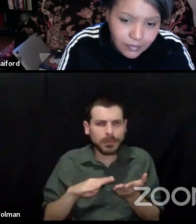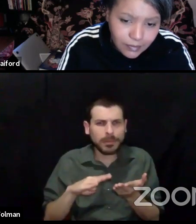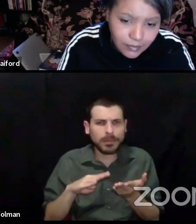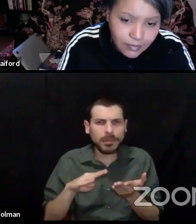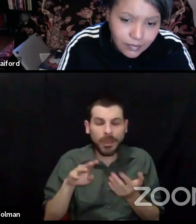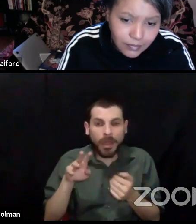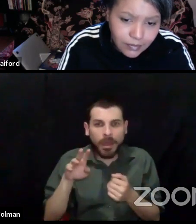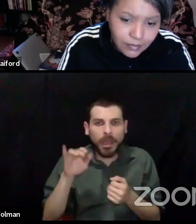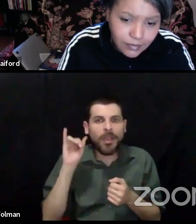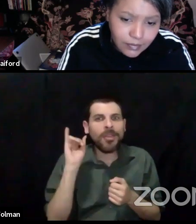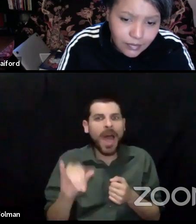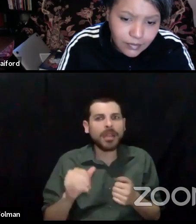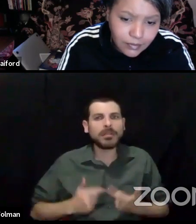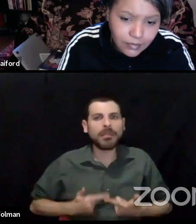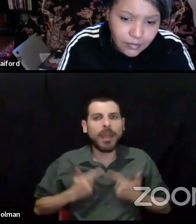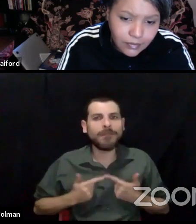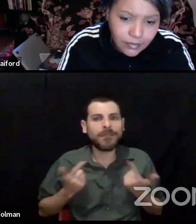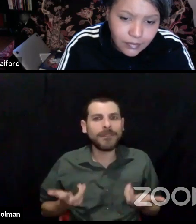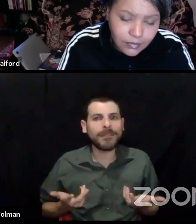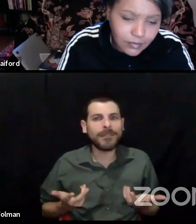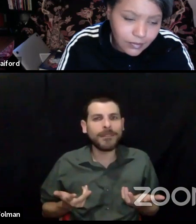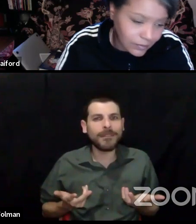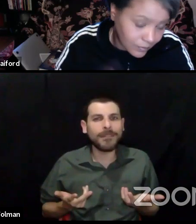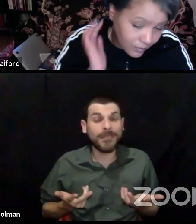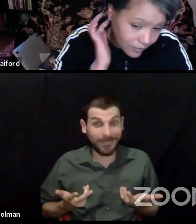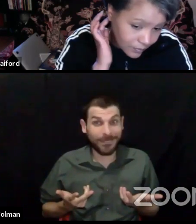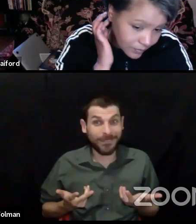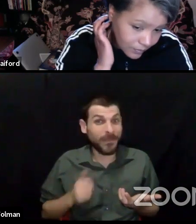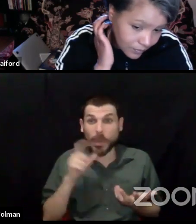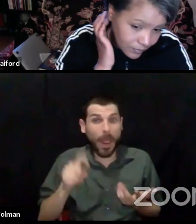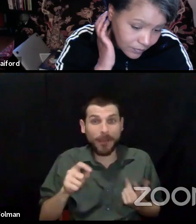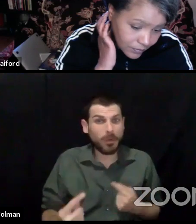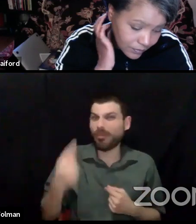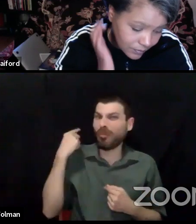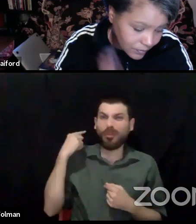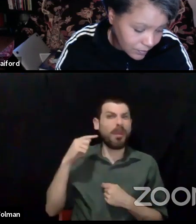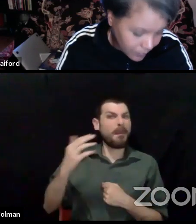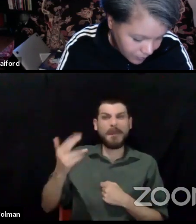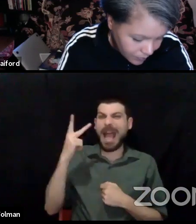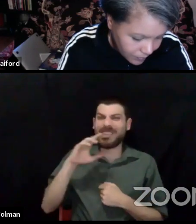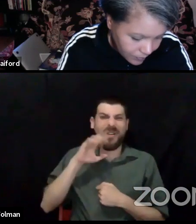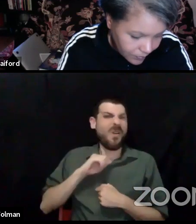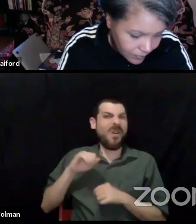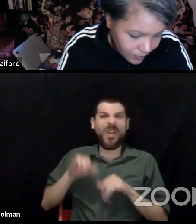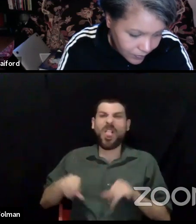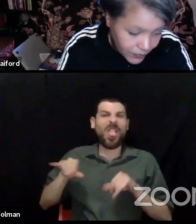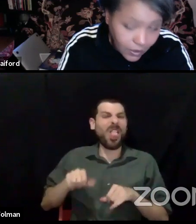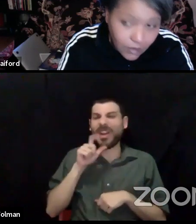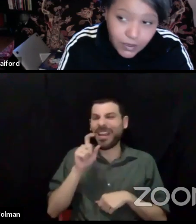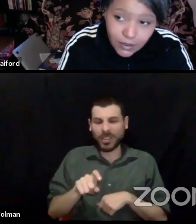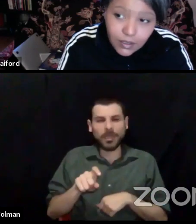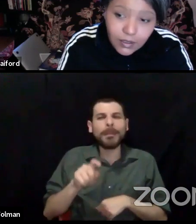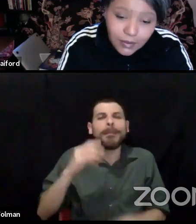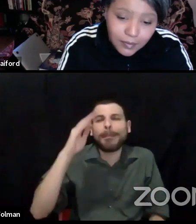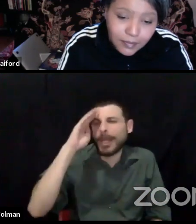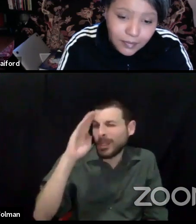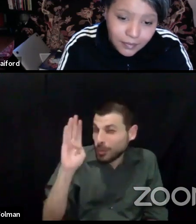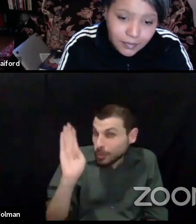be. Now, we know that these fools are going to be operating overtime to make